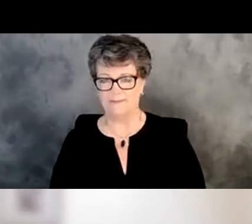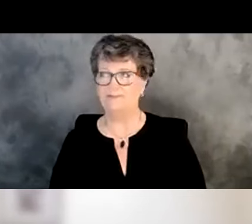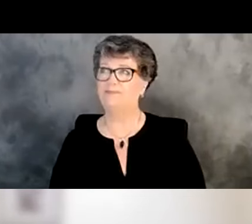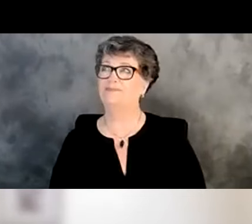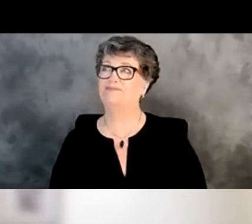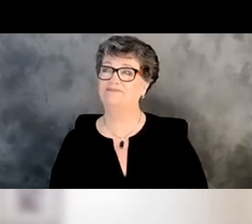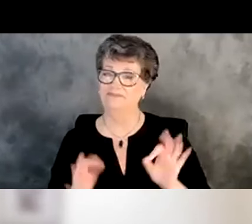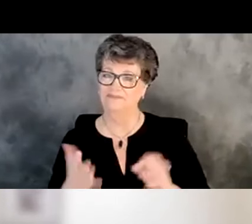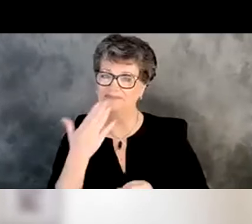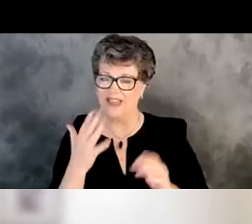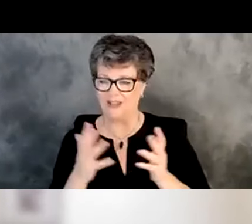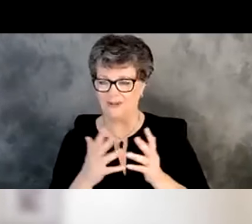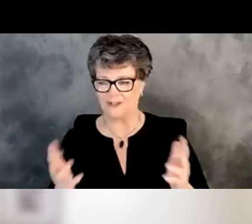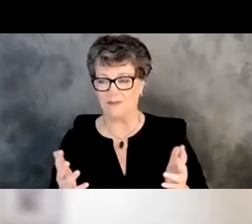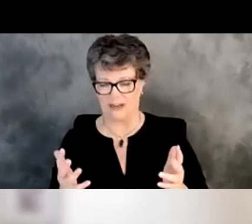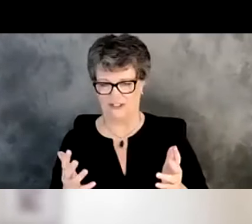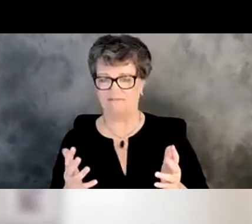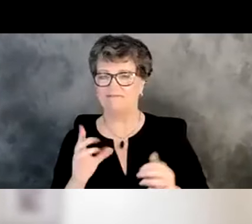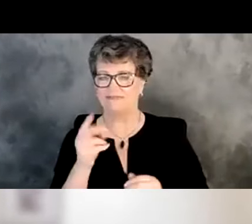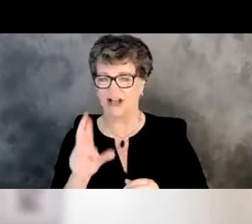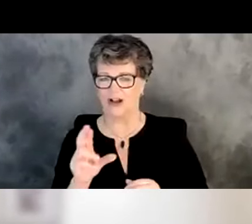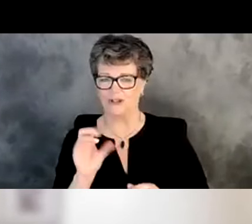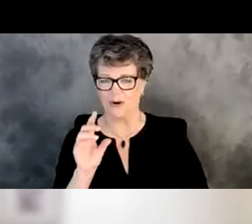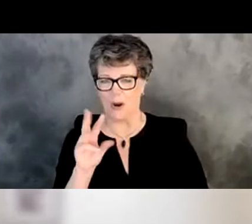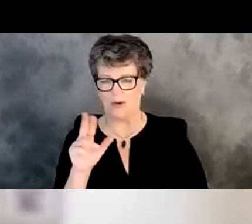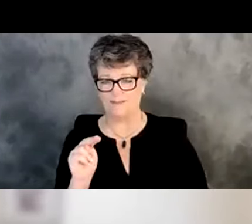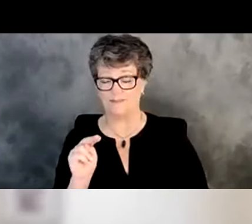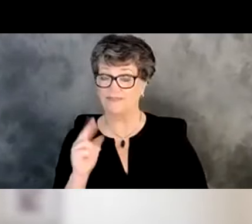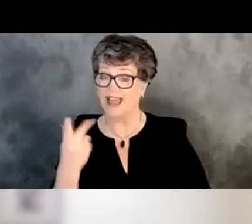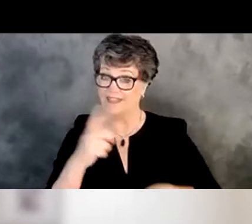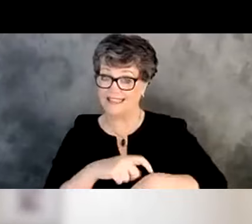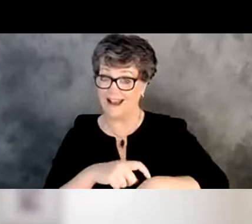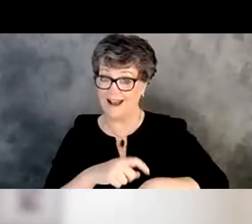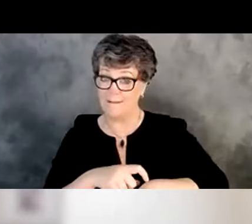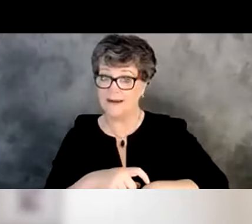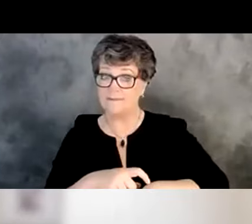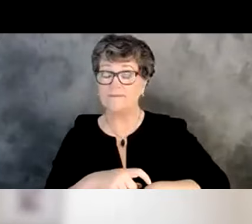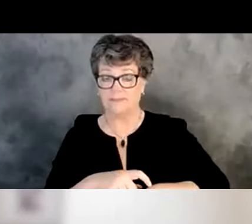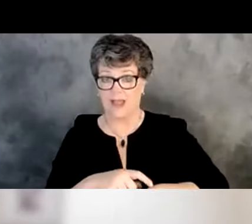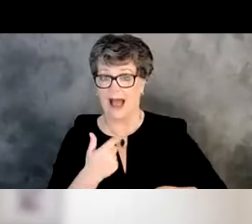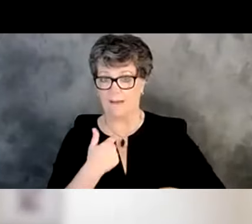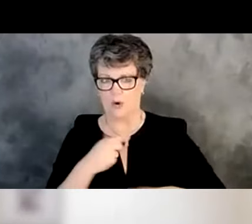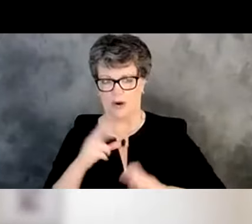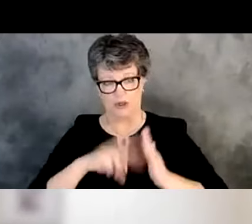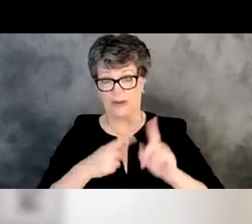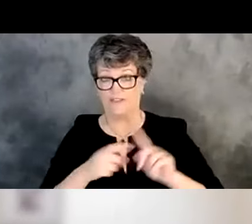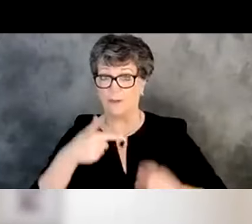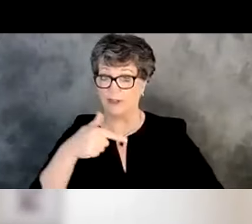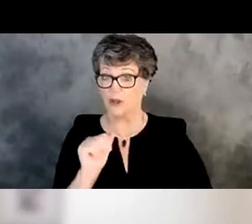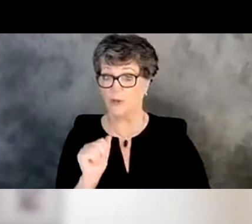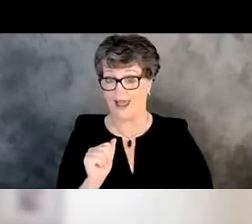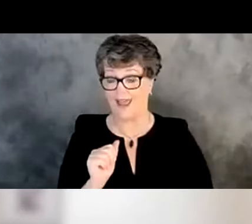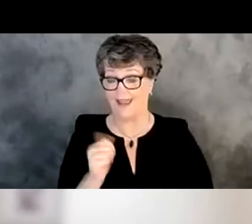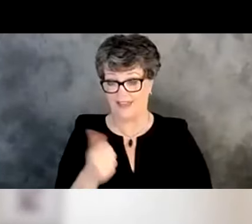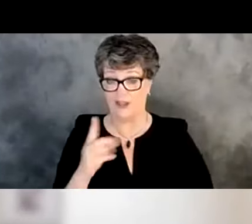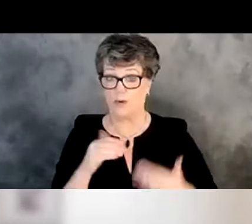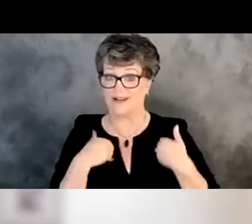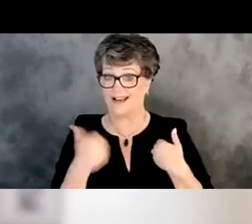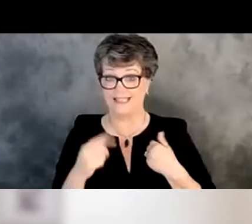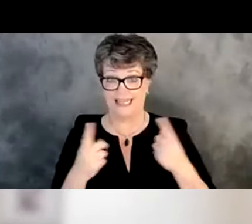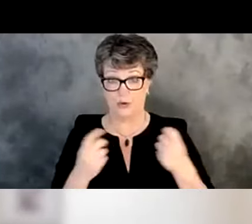Great. Thank you so much, Dr. Owen. So at this time, I'm going to read from our Q&A. If anyone has any